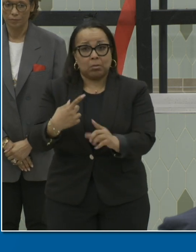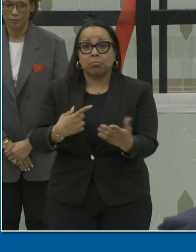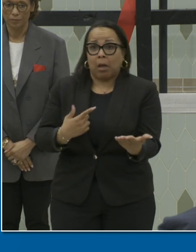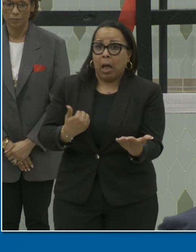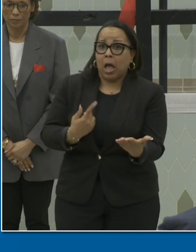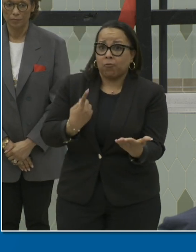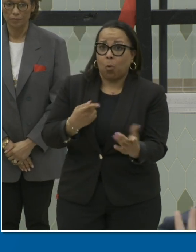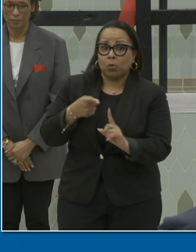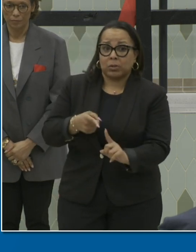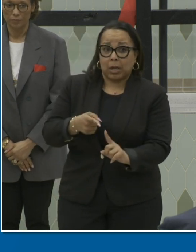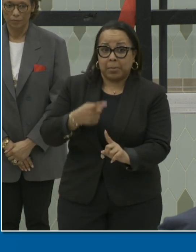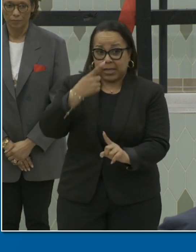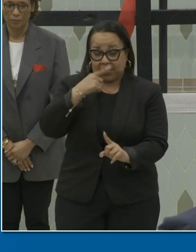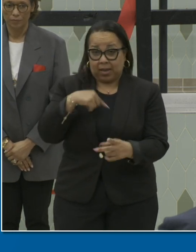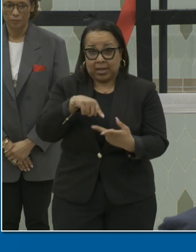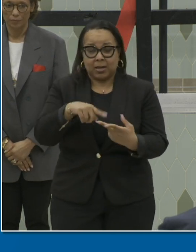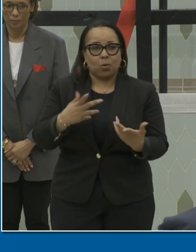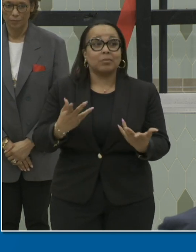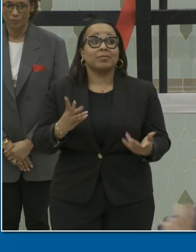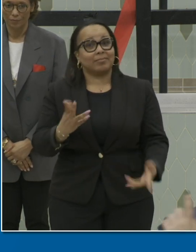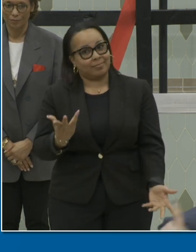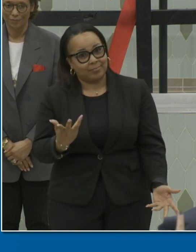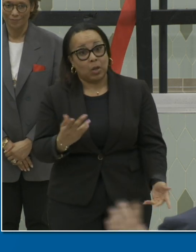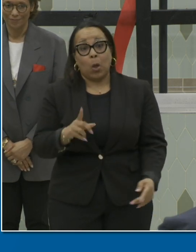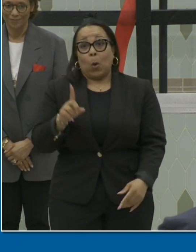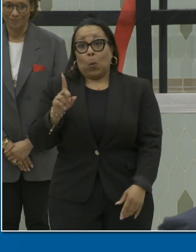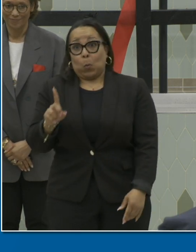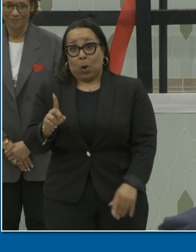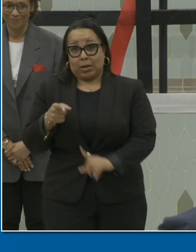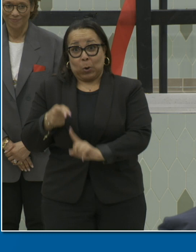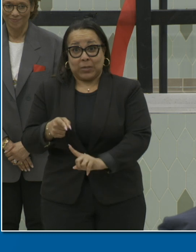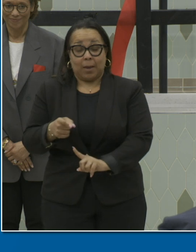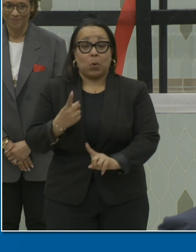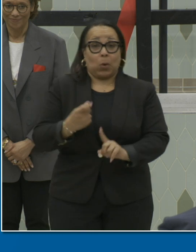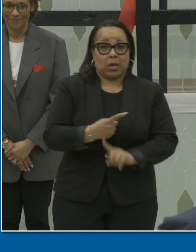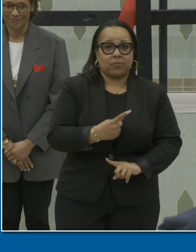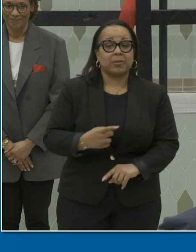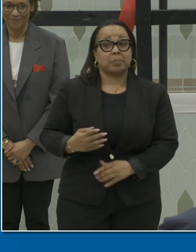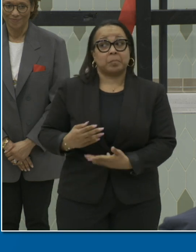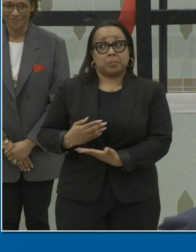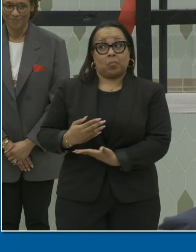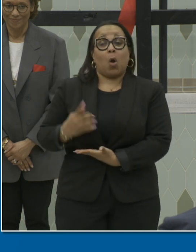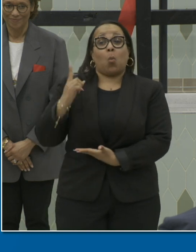first? Yes. Well, all right.